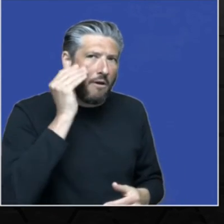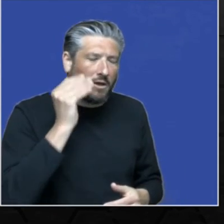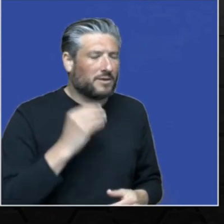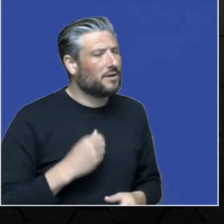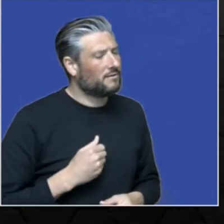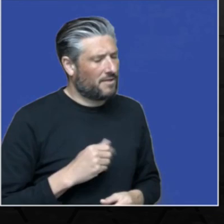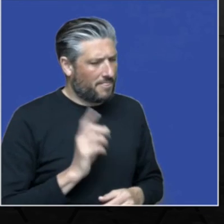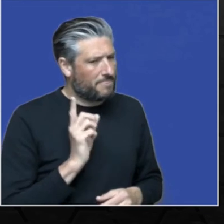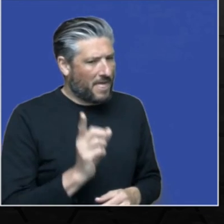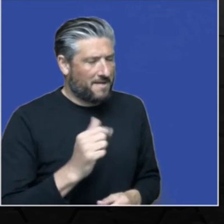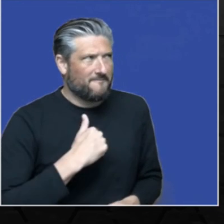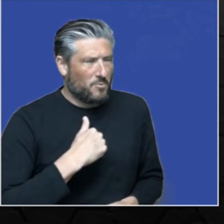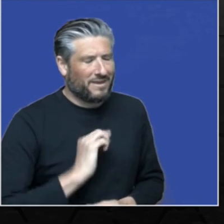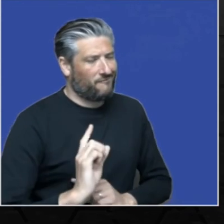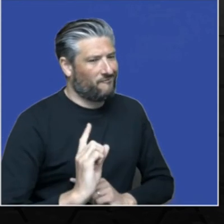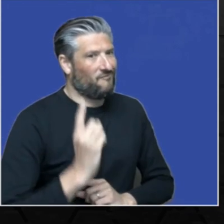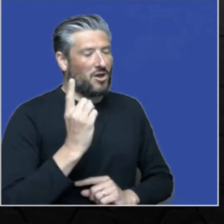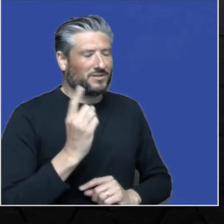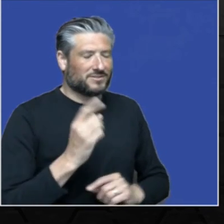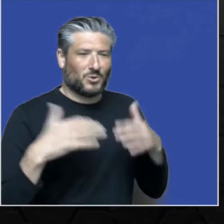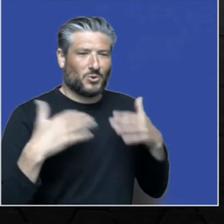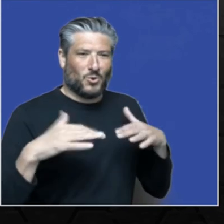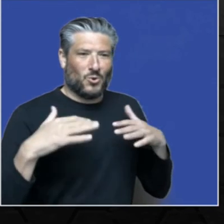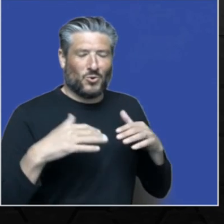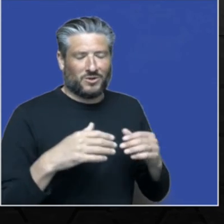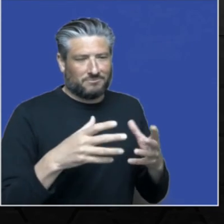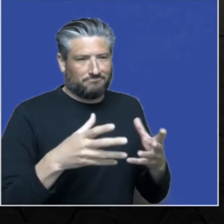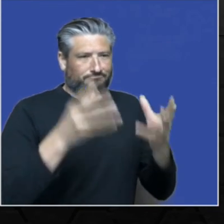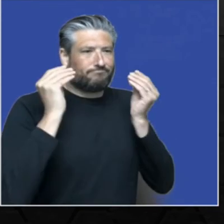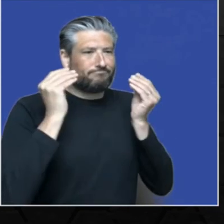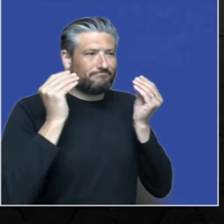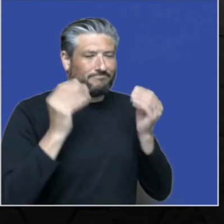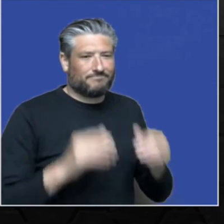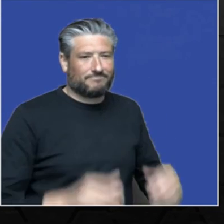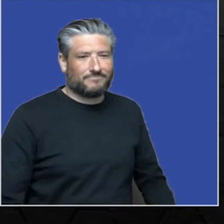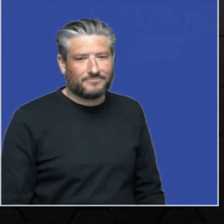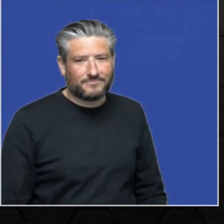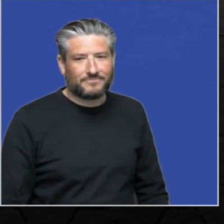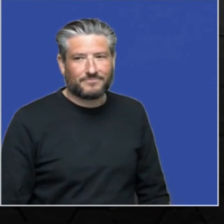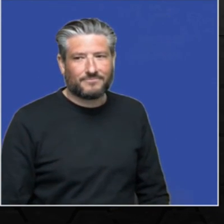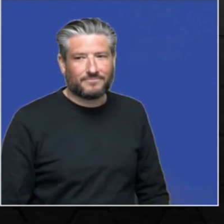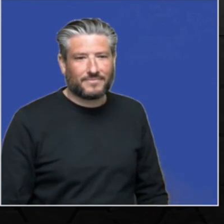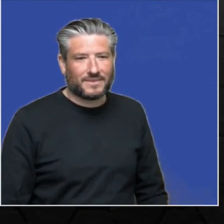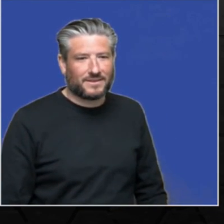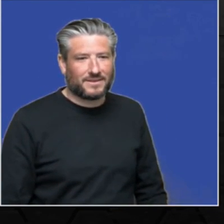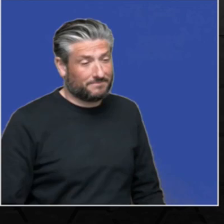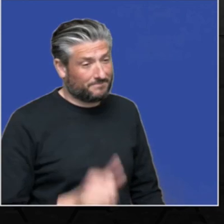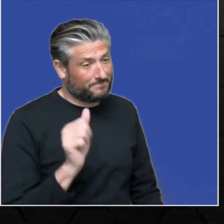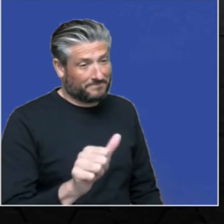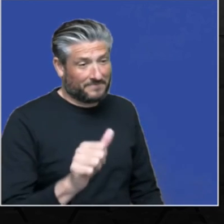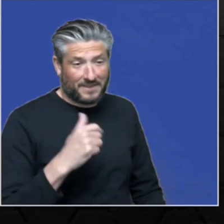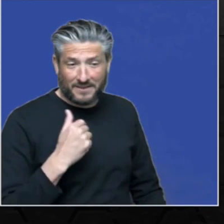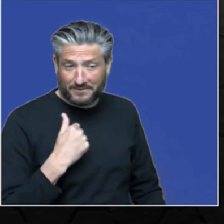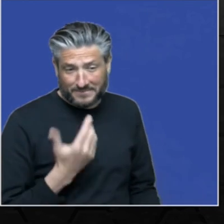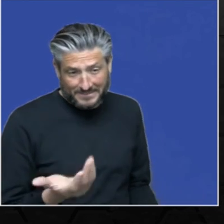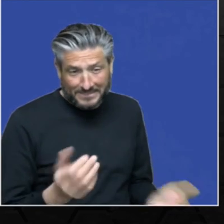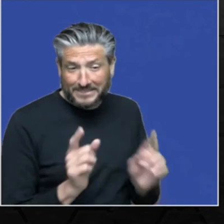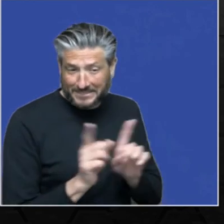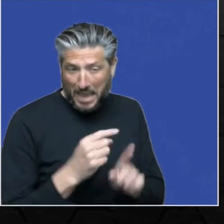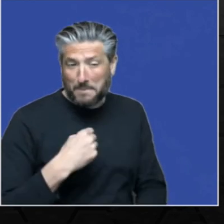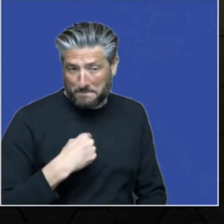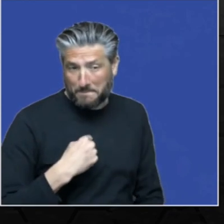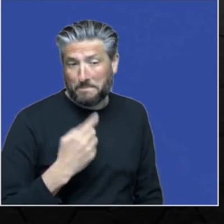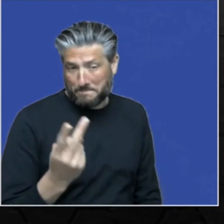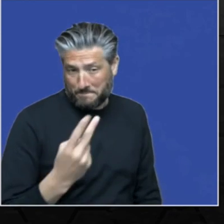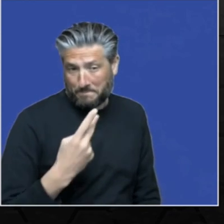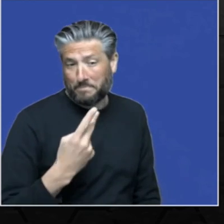me. Yeah, most definitely. And I can totally relate with that. It's like the